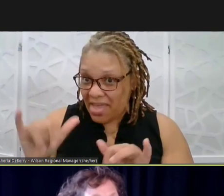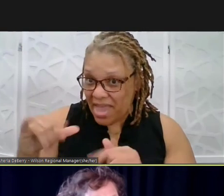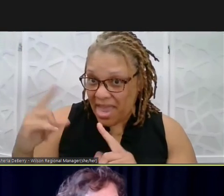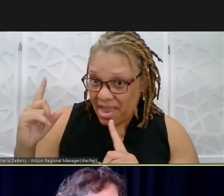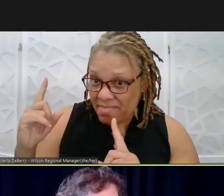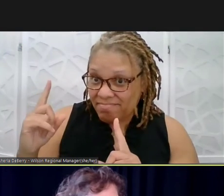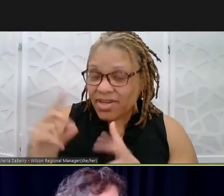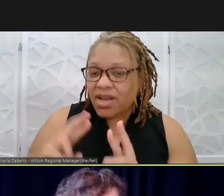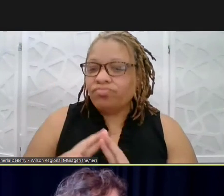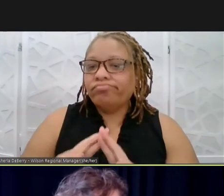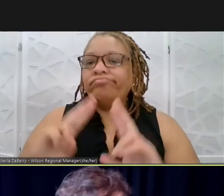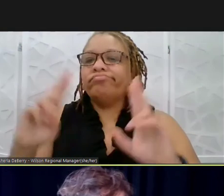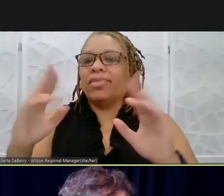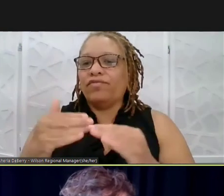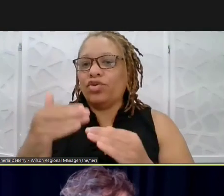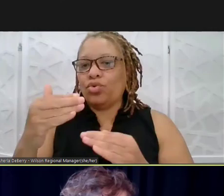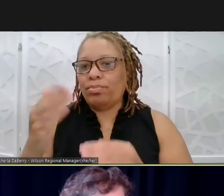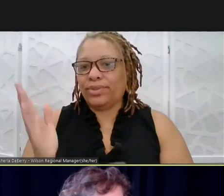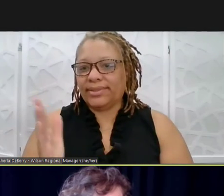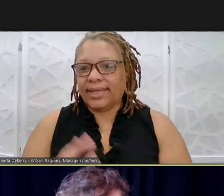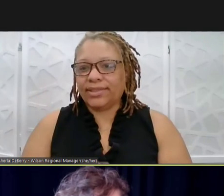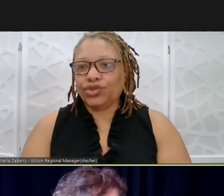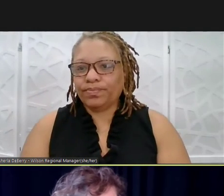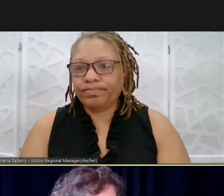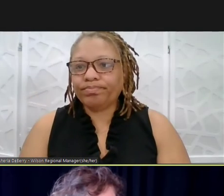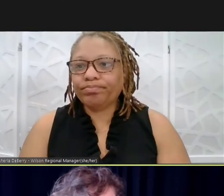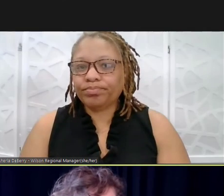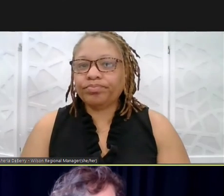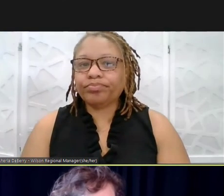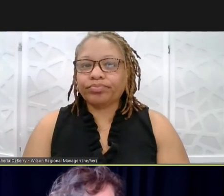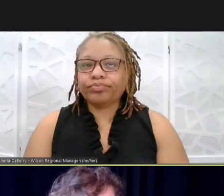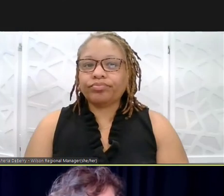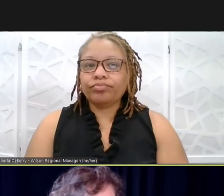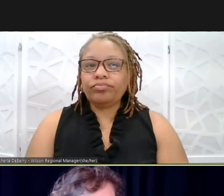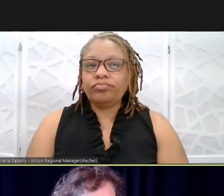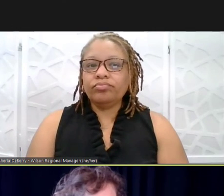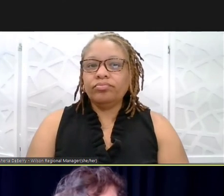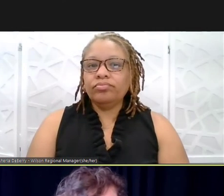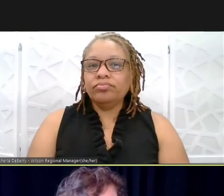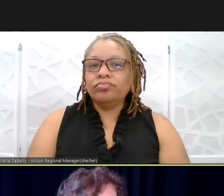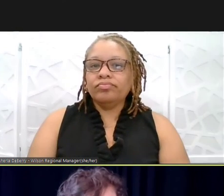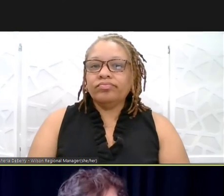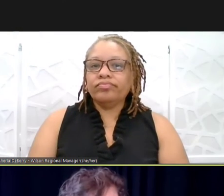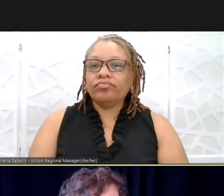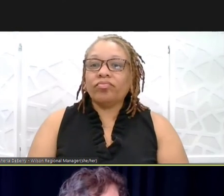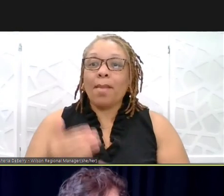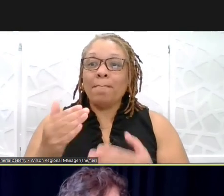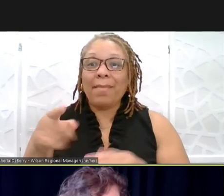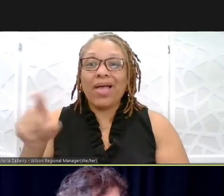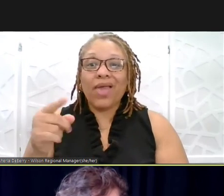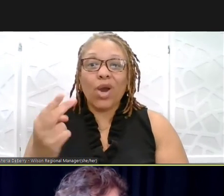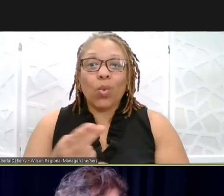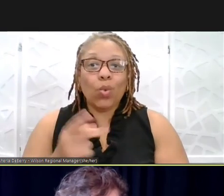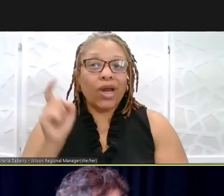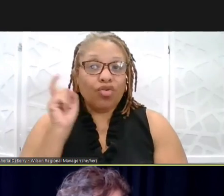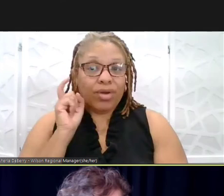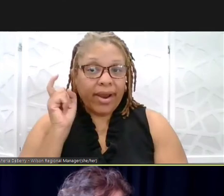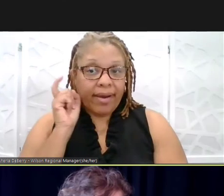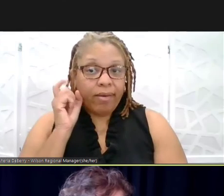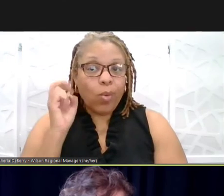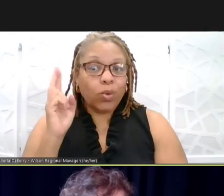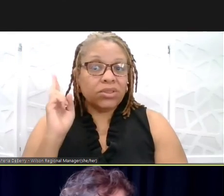And that is why it's important with pre-training to ask the person, what could I do to accommodate you to make this more accessible for you?